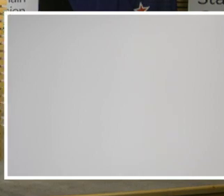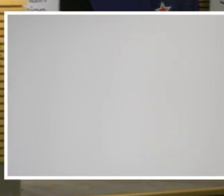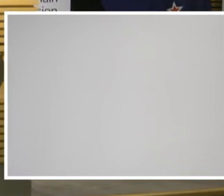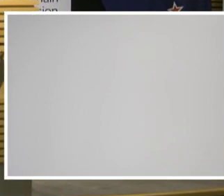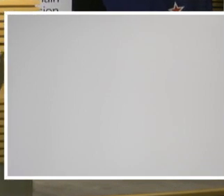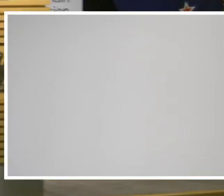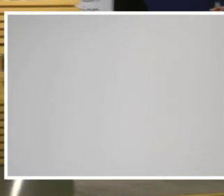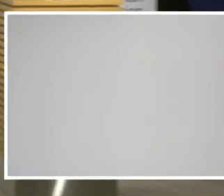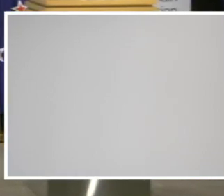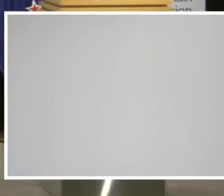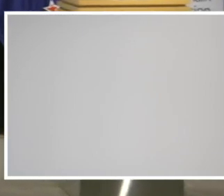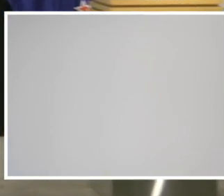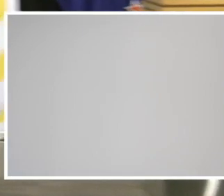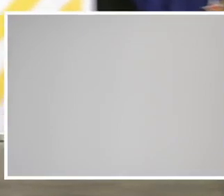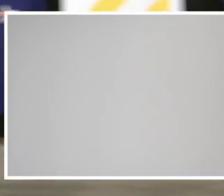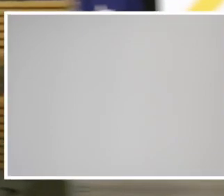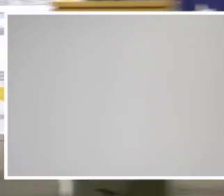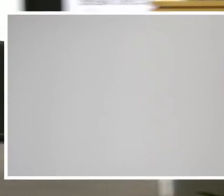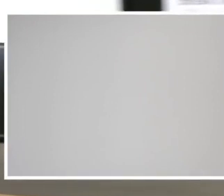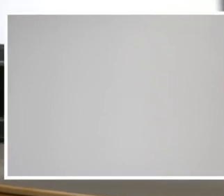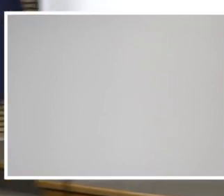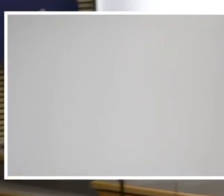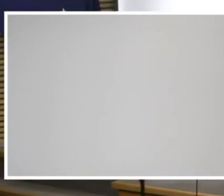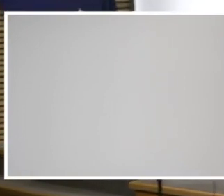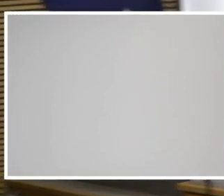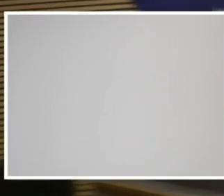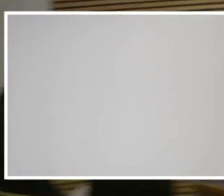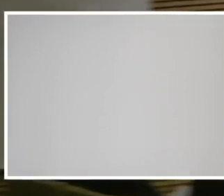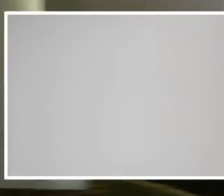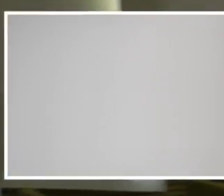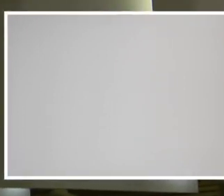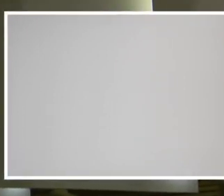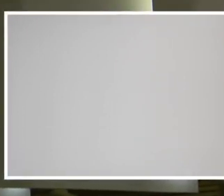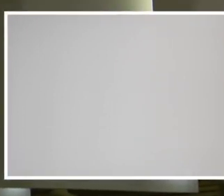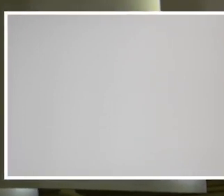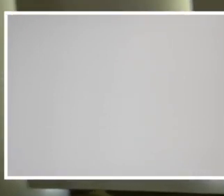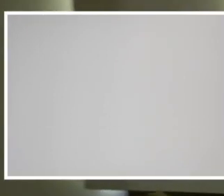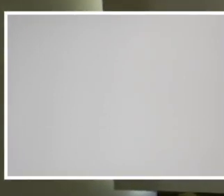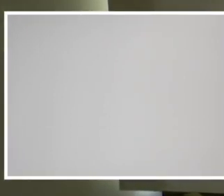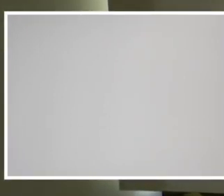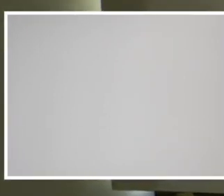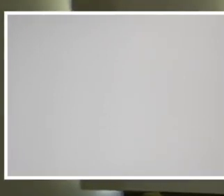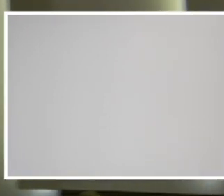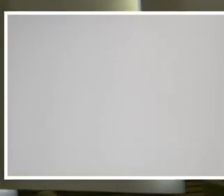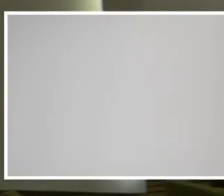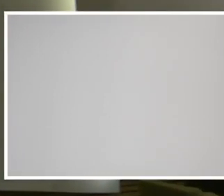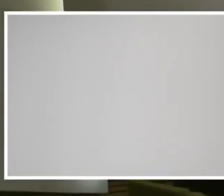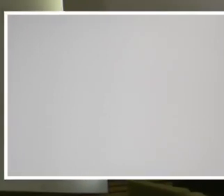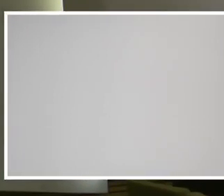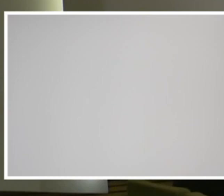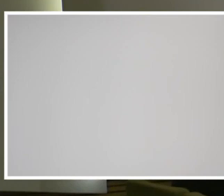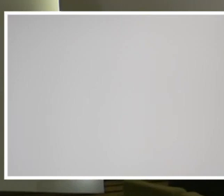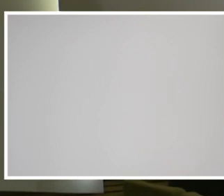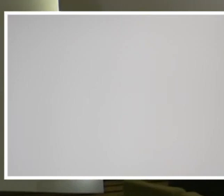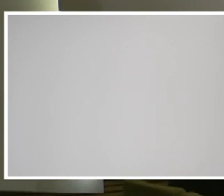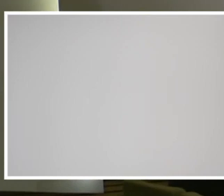faith in has delivered a unanimous ruling. One of its most senior clerics, who was deeply entrusted by Pope